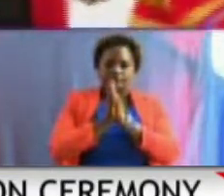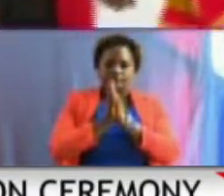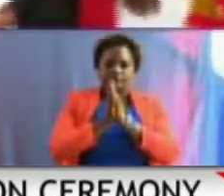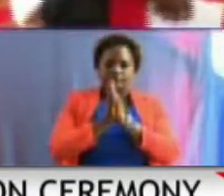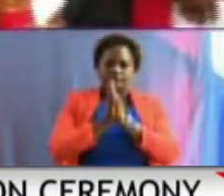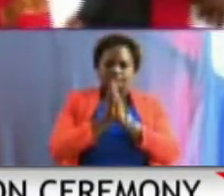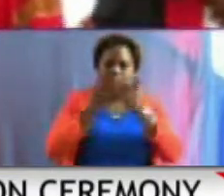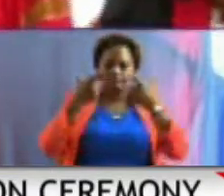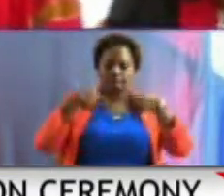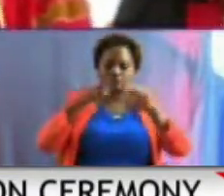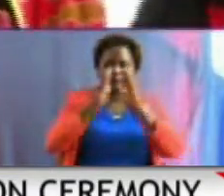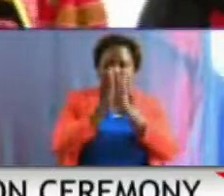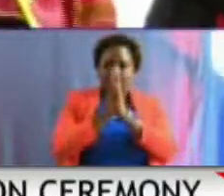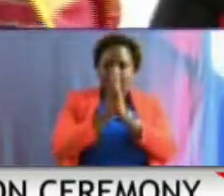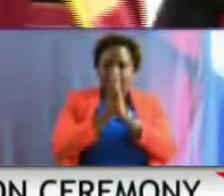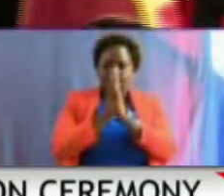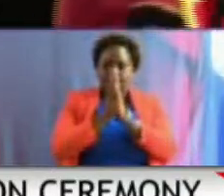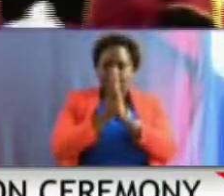Let us pray.